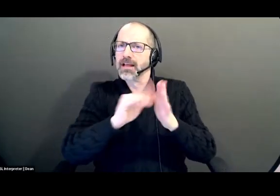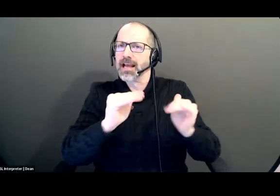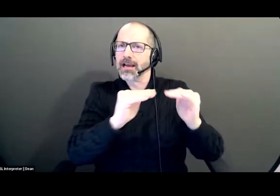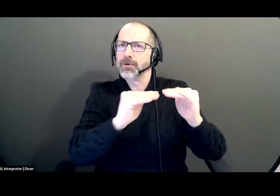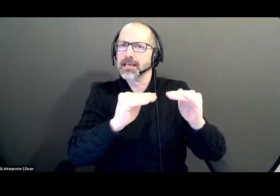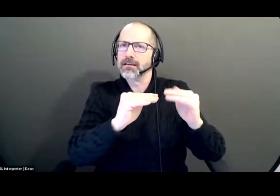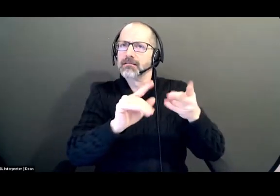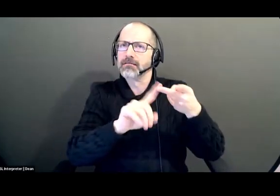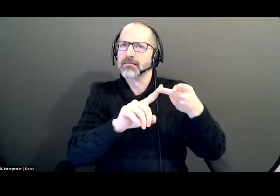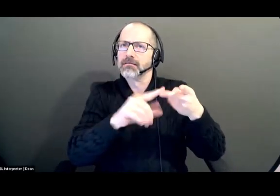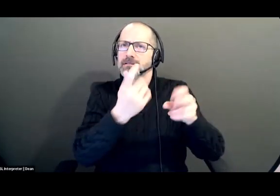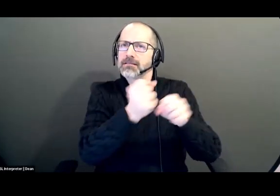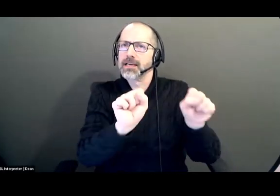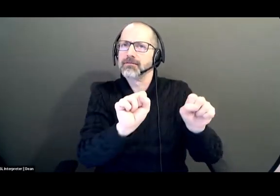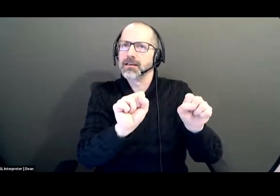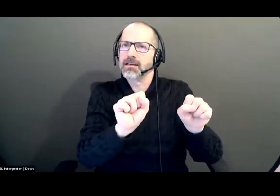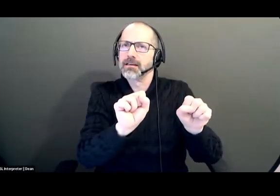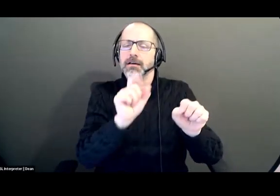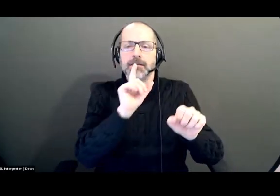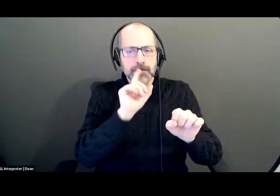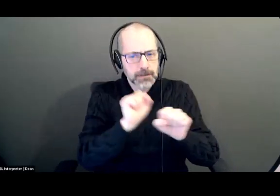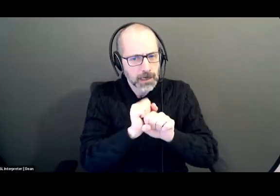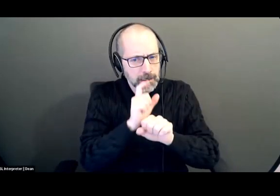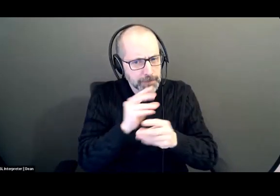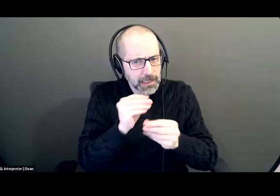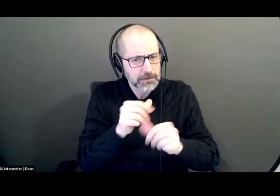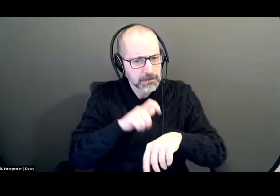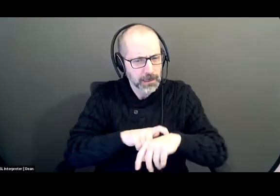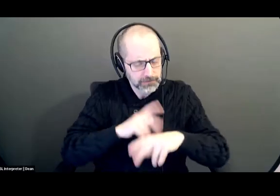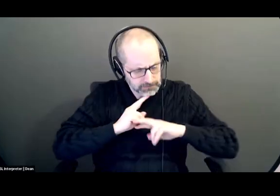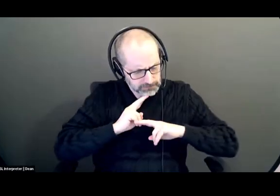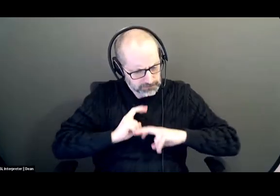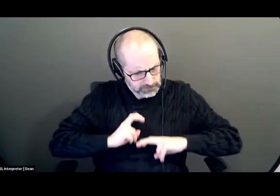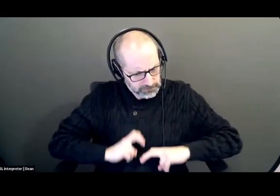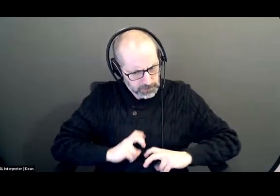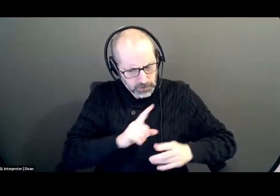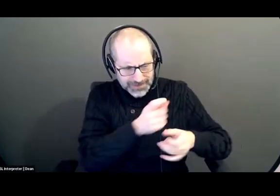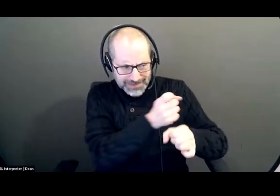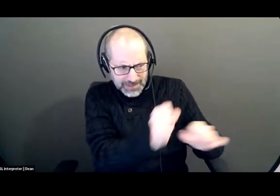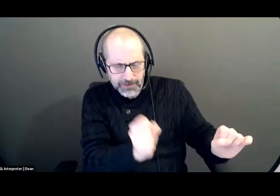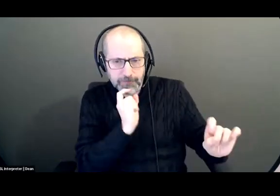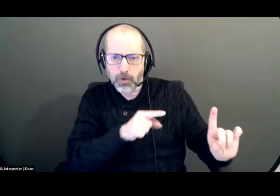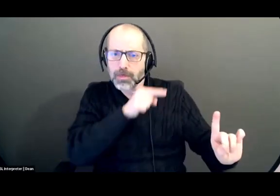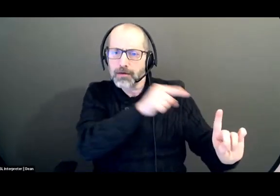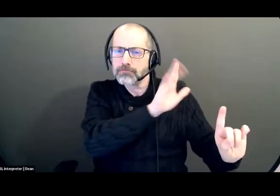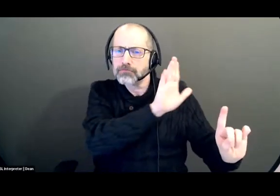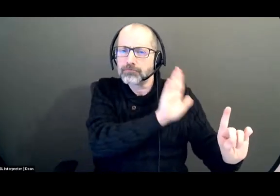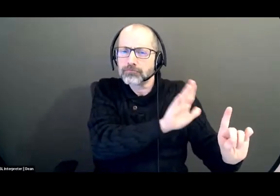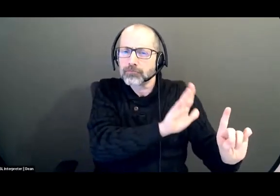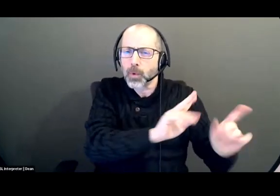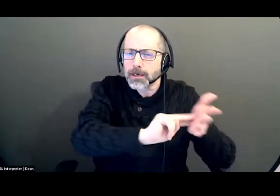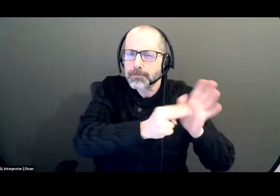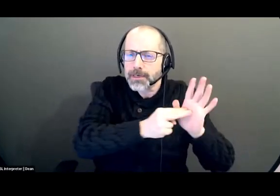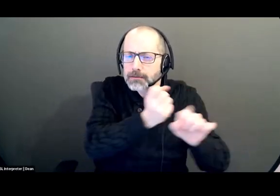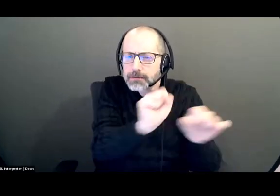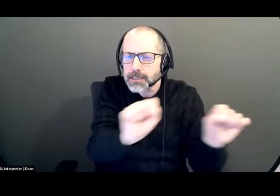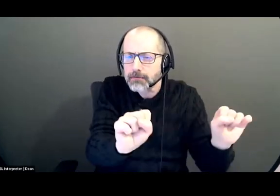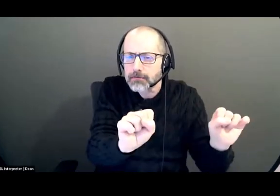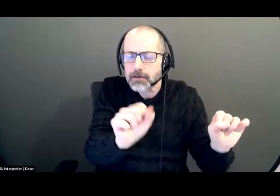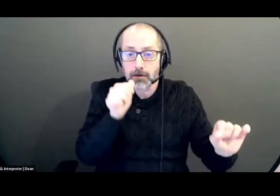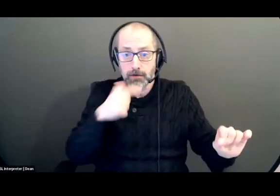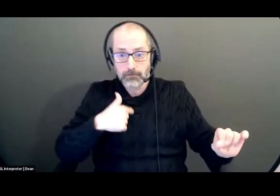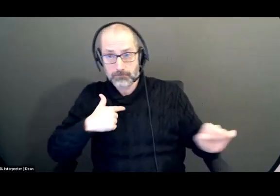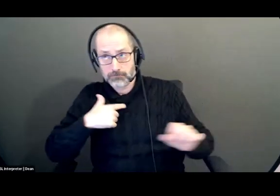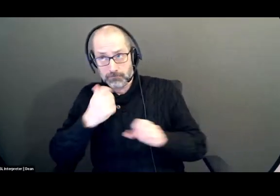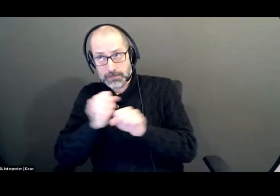that uncomfortableness when we're challenged, our beliefs are challenged, and we are challenged to look at